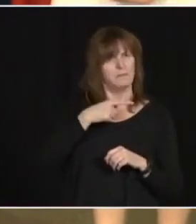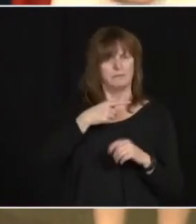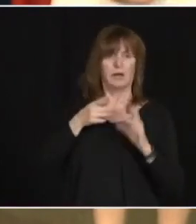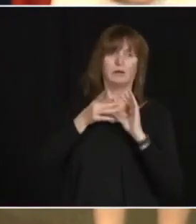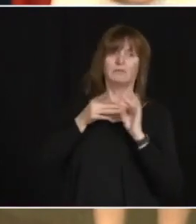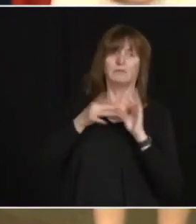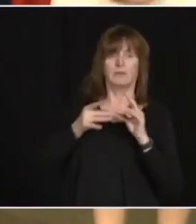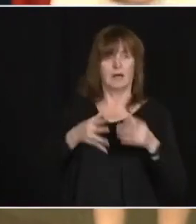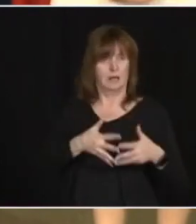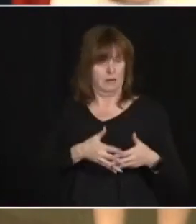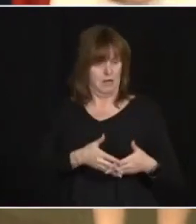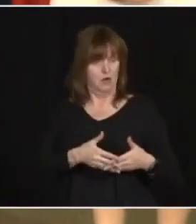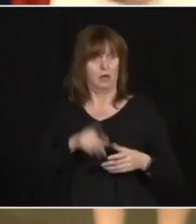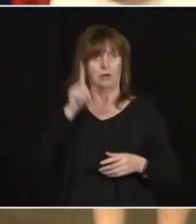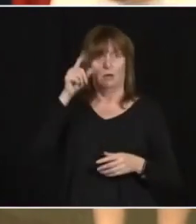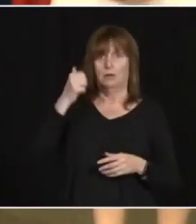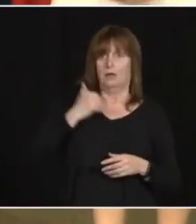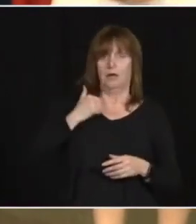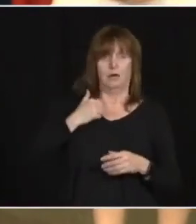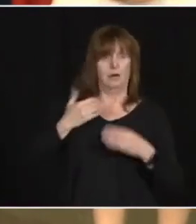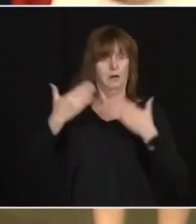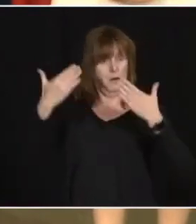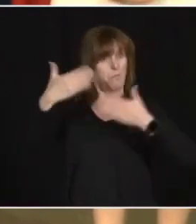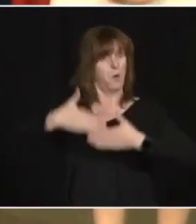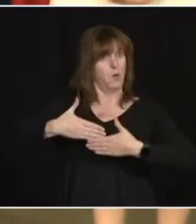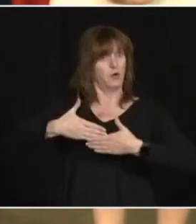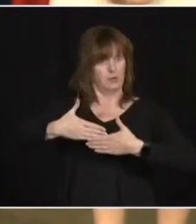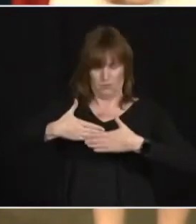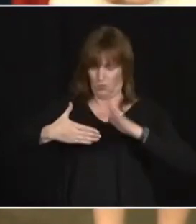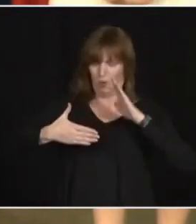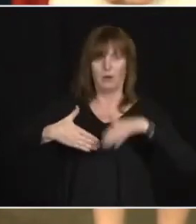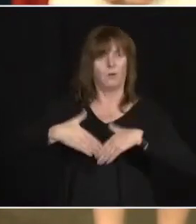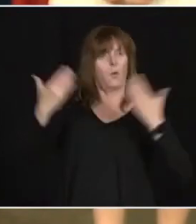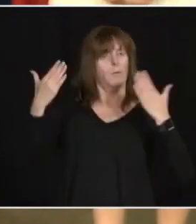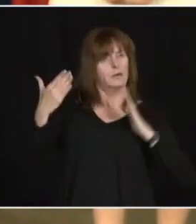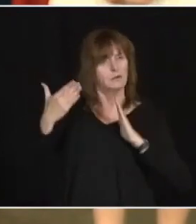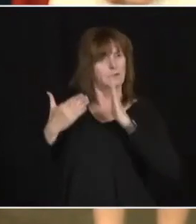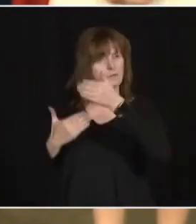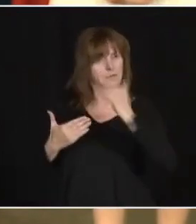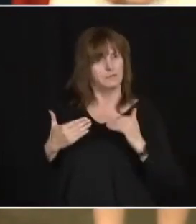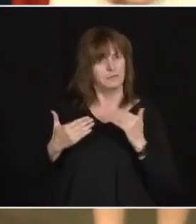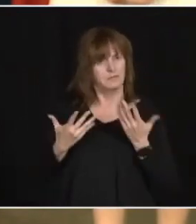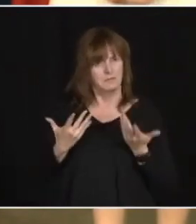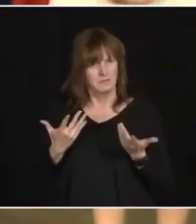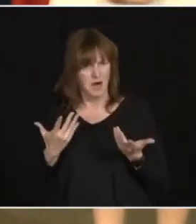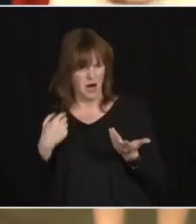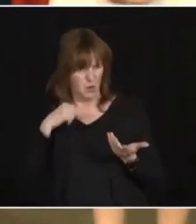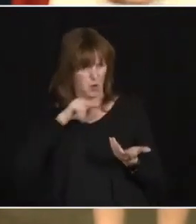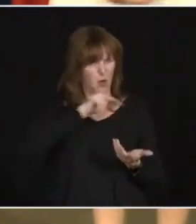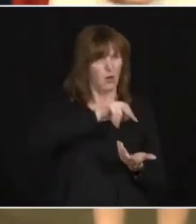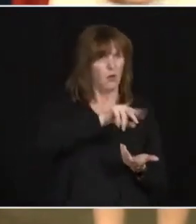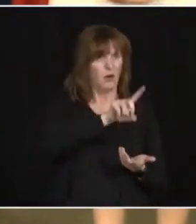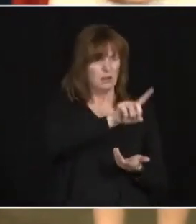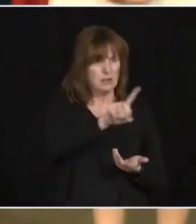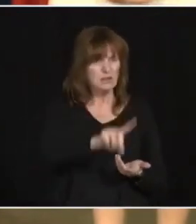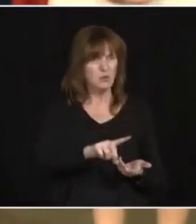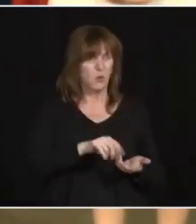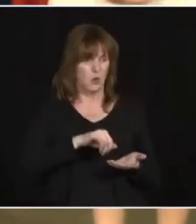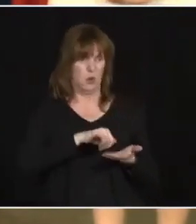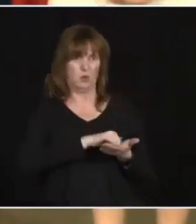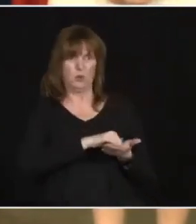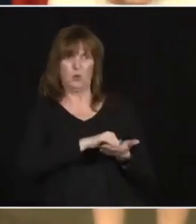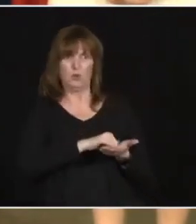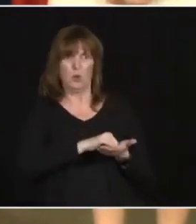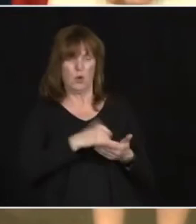the situation in Detroit and in New York State, is that something that worries you? And if he